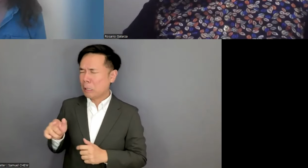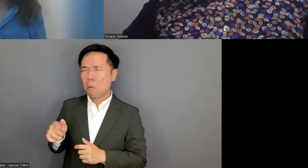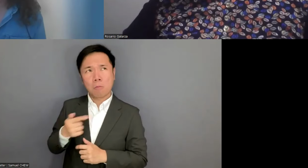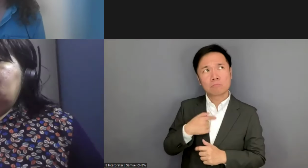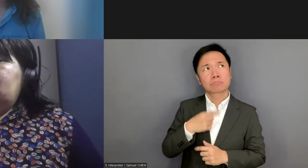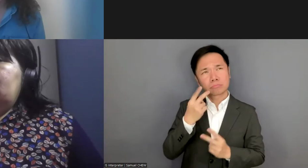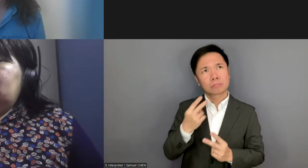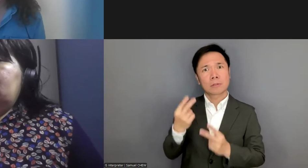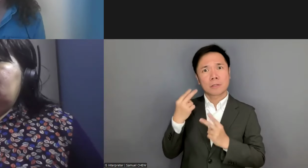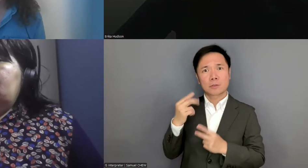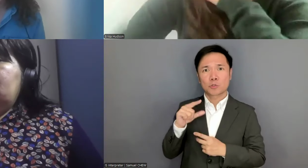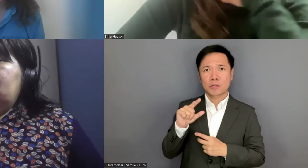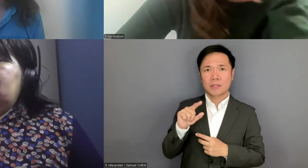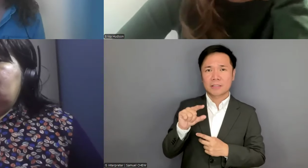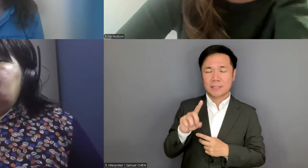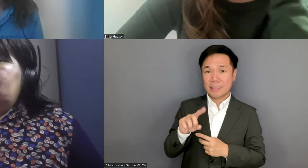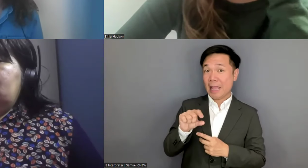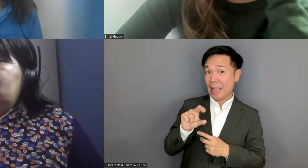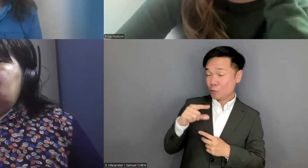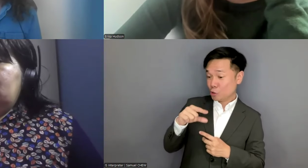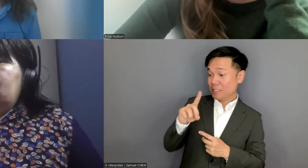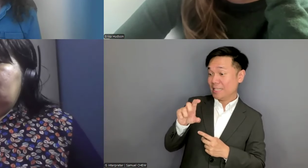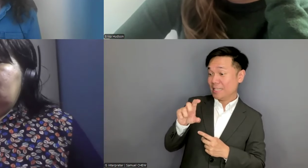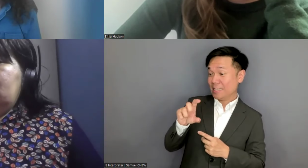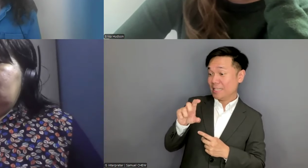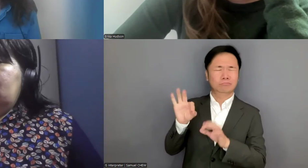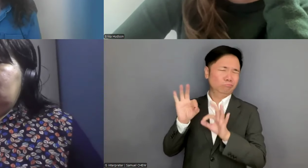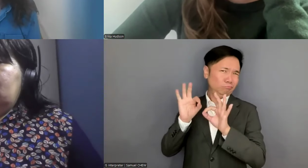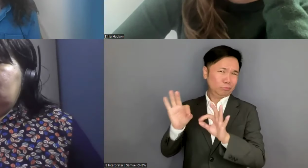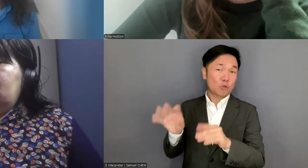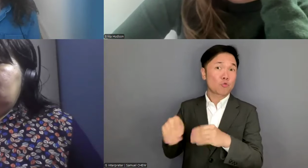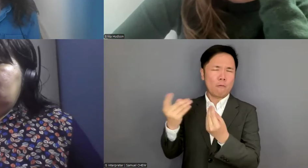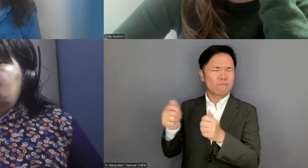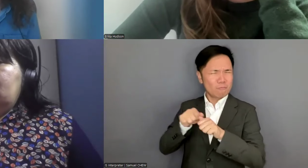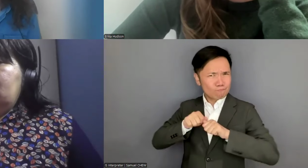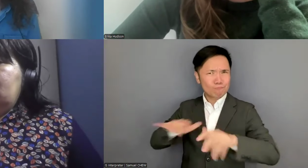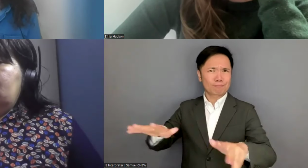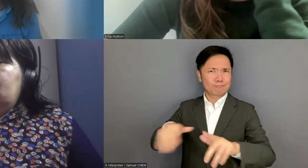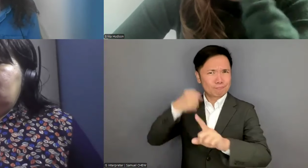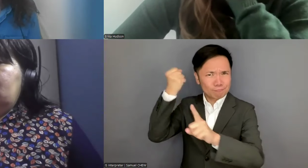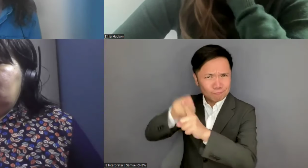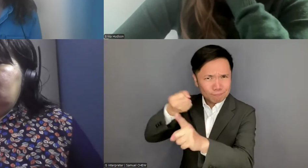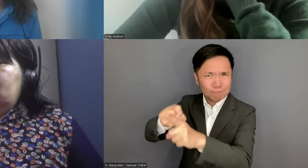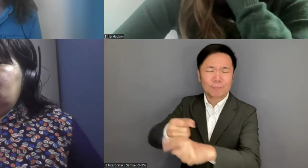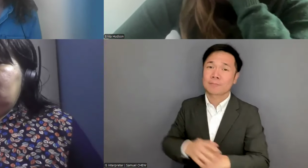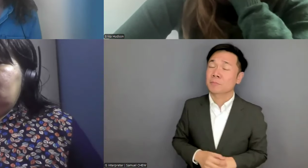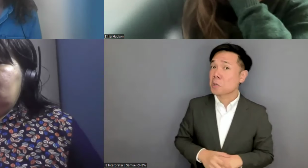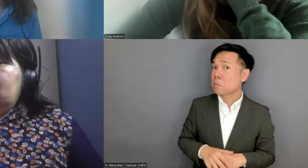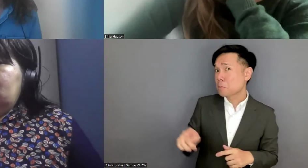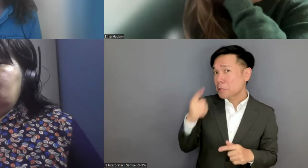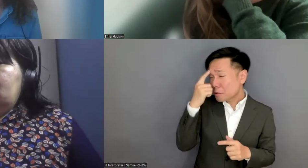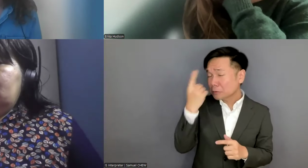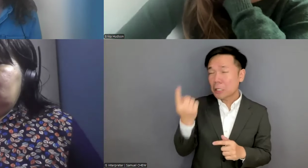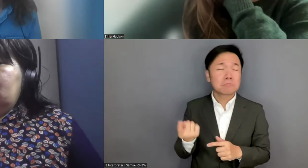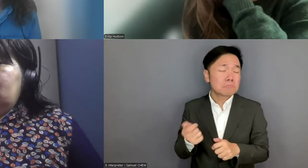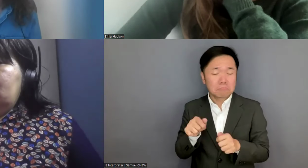GDS versus GDS youth. GDS youth can really push the messages and have a much stronger advocacy using these simple but innovative solutions that